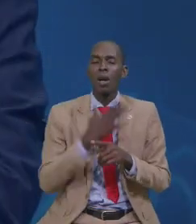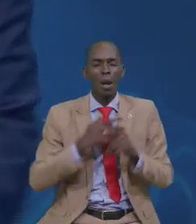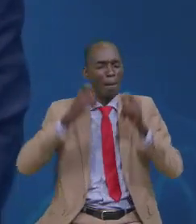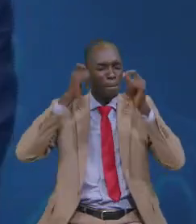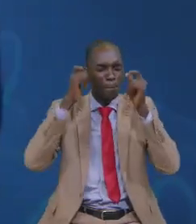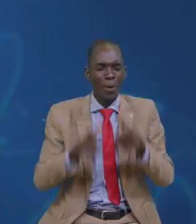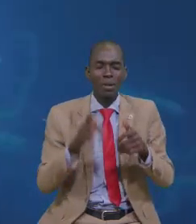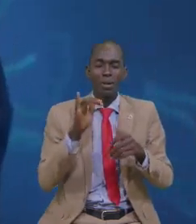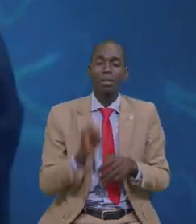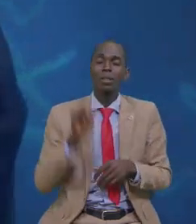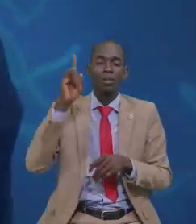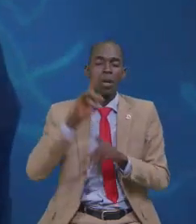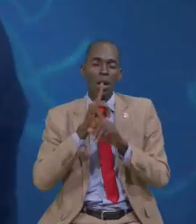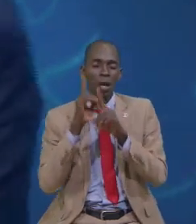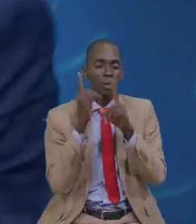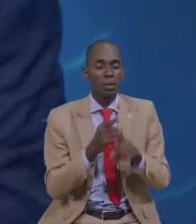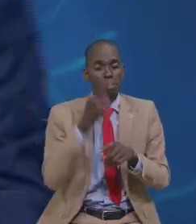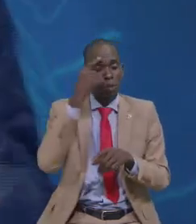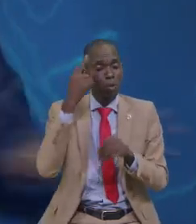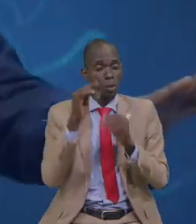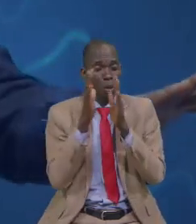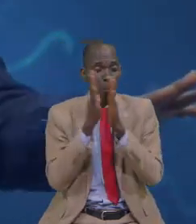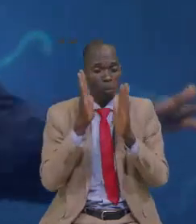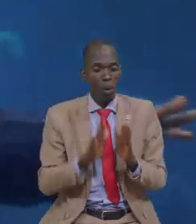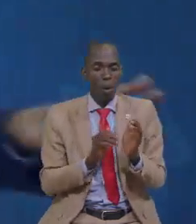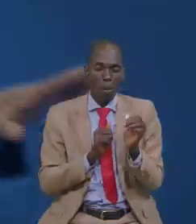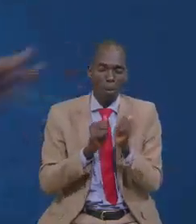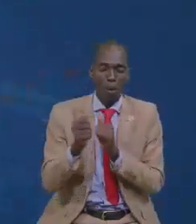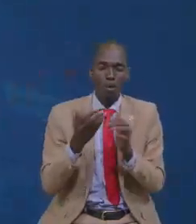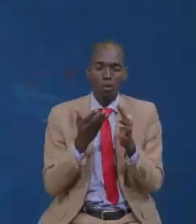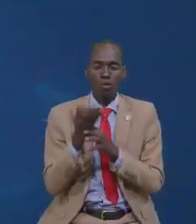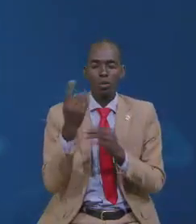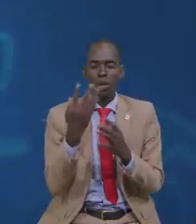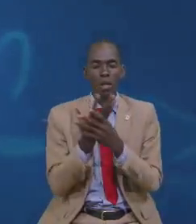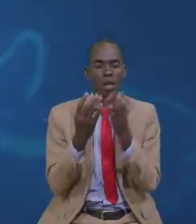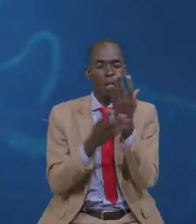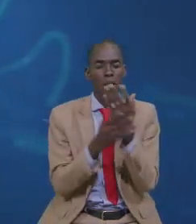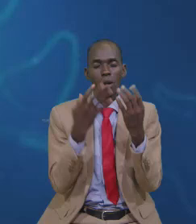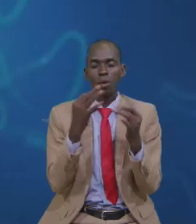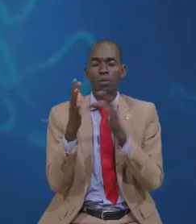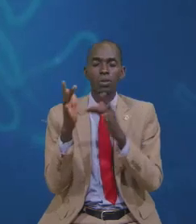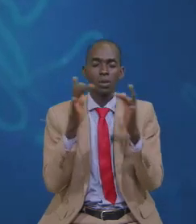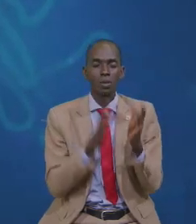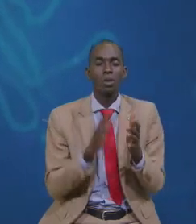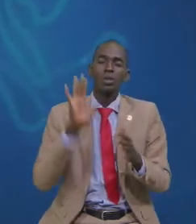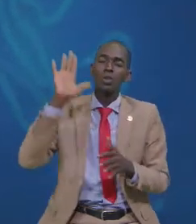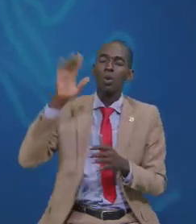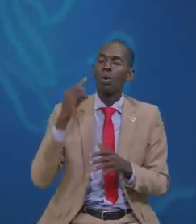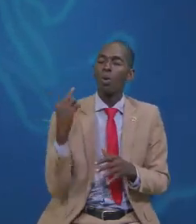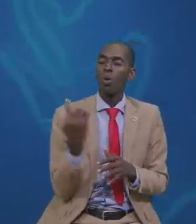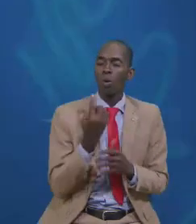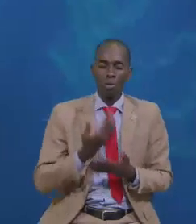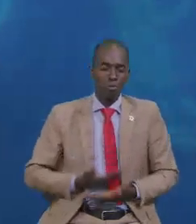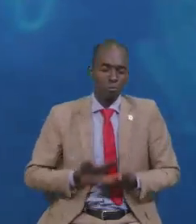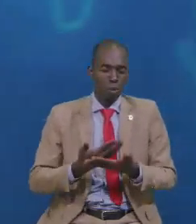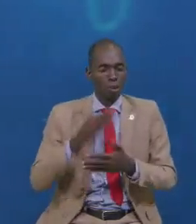answer, because the prayer passes through the hand of Jesus, your only begotten Son.